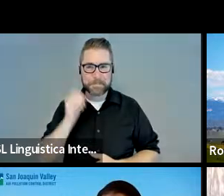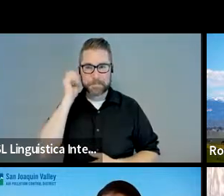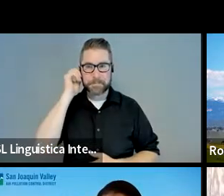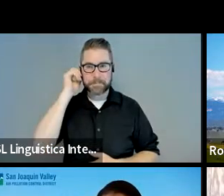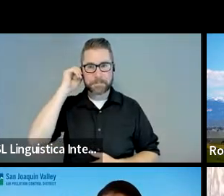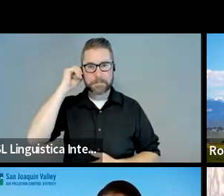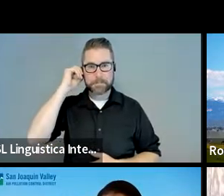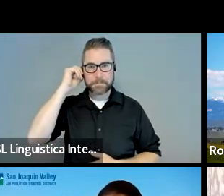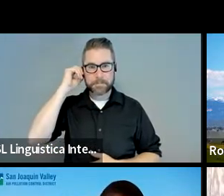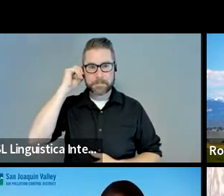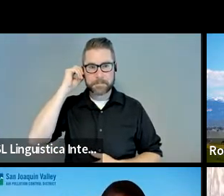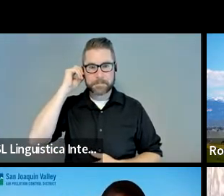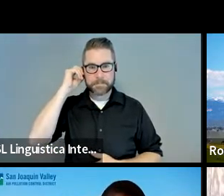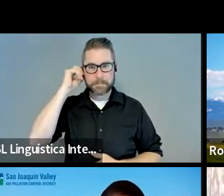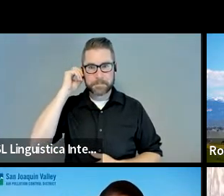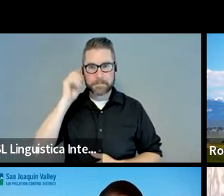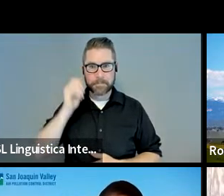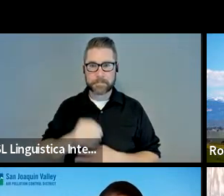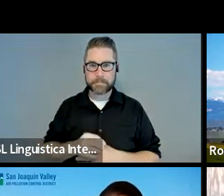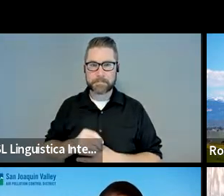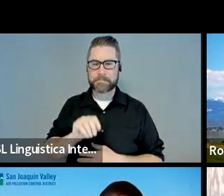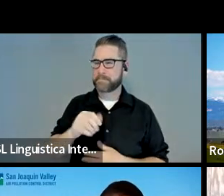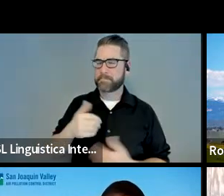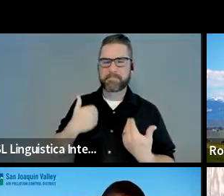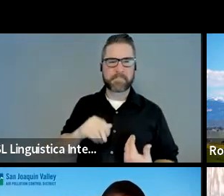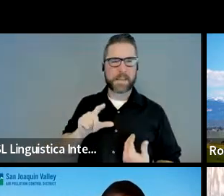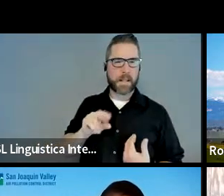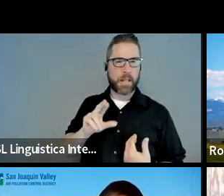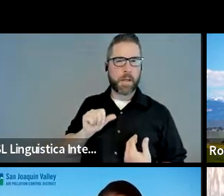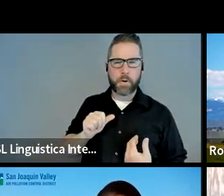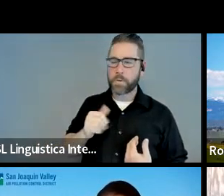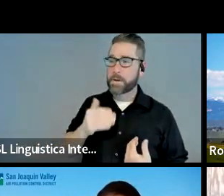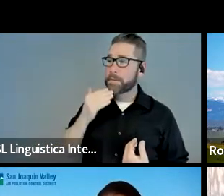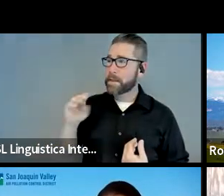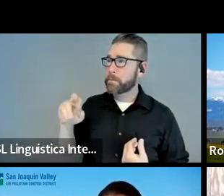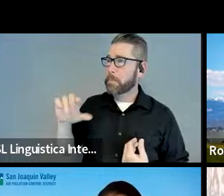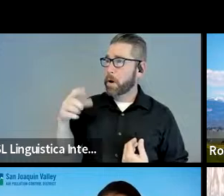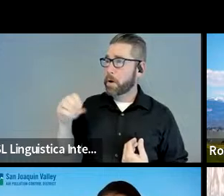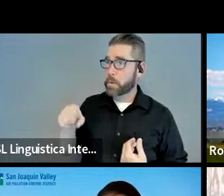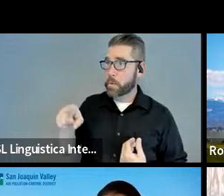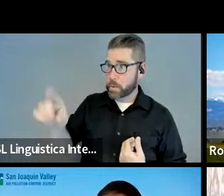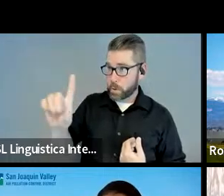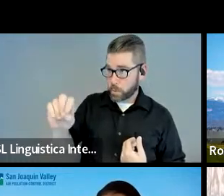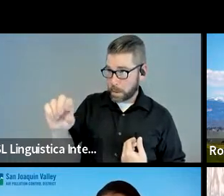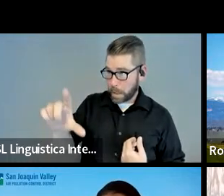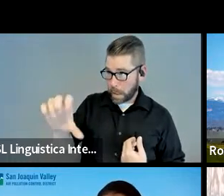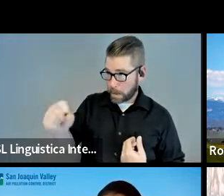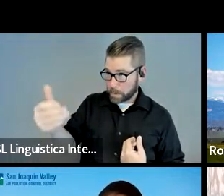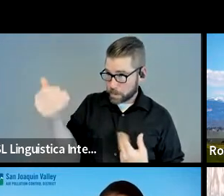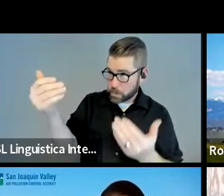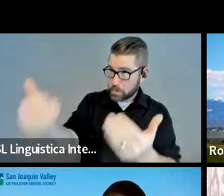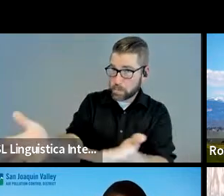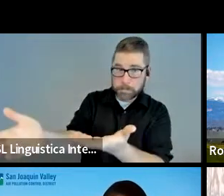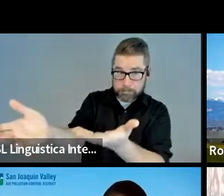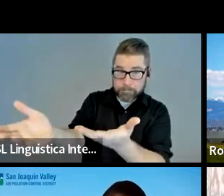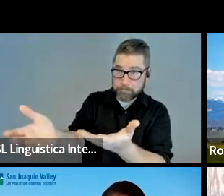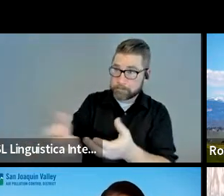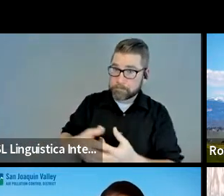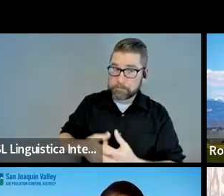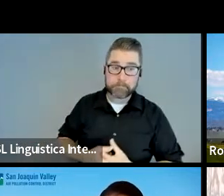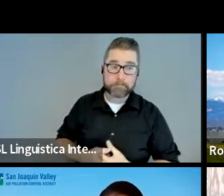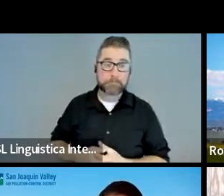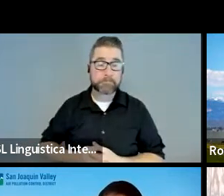Laura, thank you, Margot, for sharing your reflections. Douglas, I do see you have your hand raised.